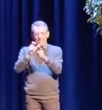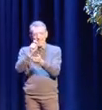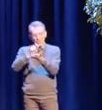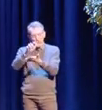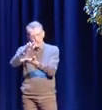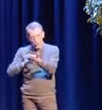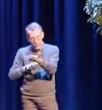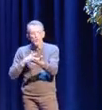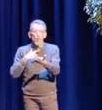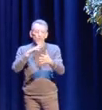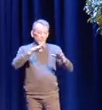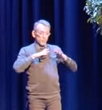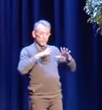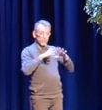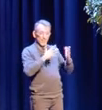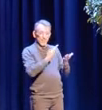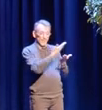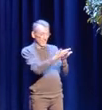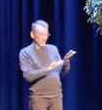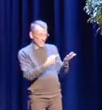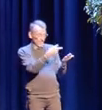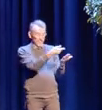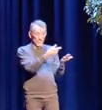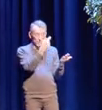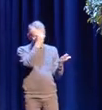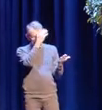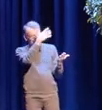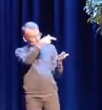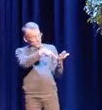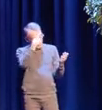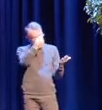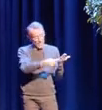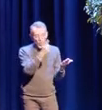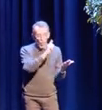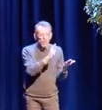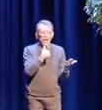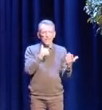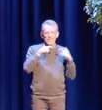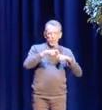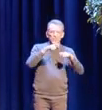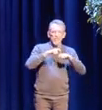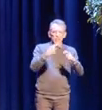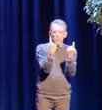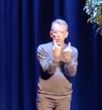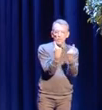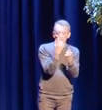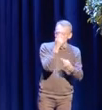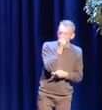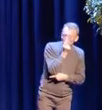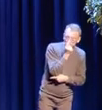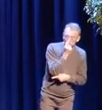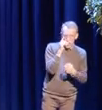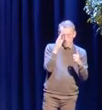got to write my own brief. So I wanted to make the most sustainable product possible. But I thought the best way of doing that